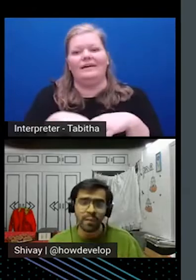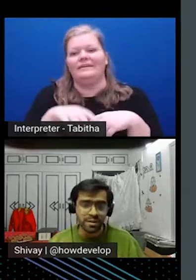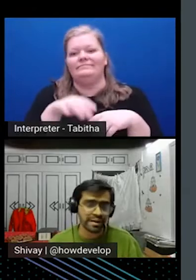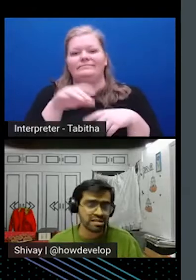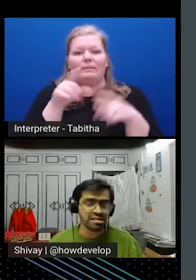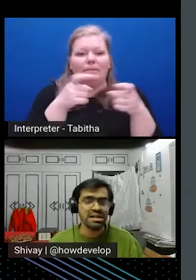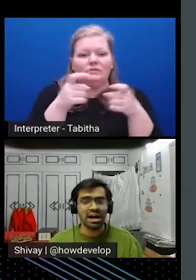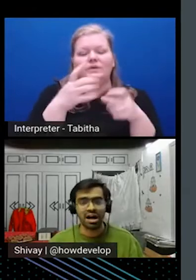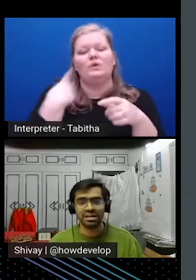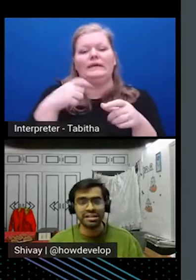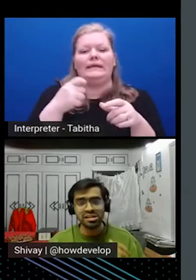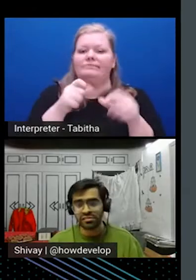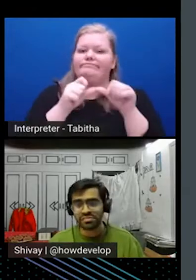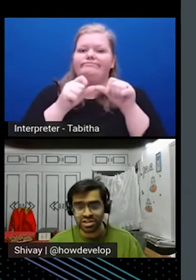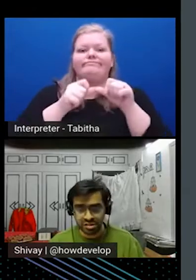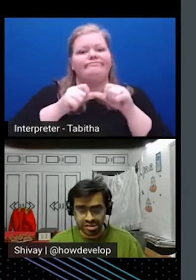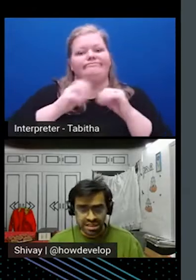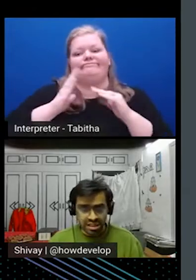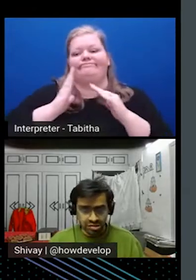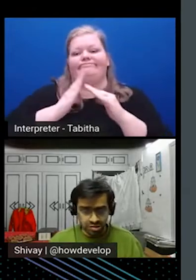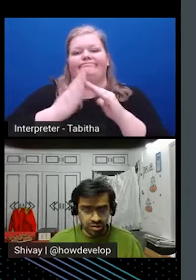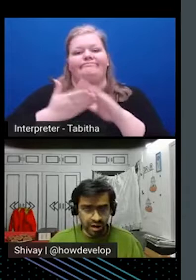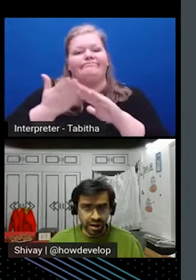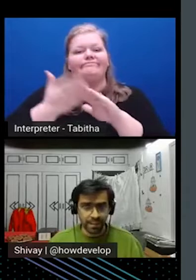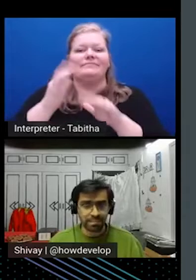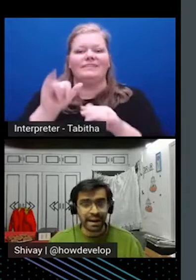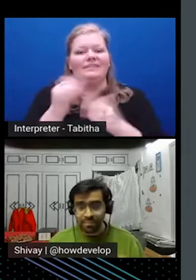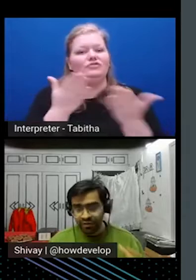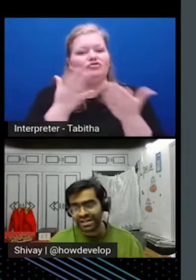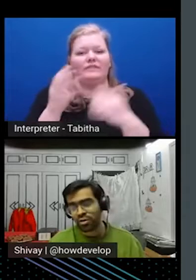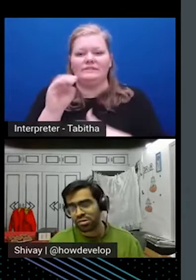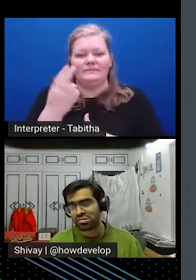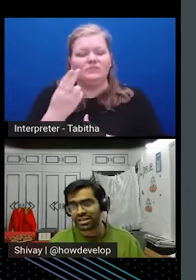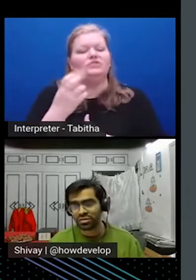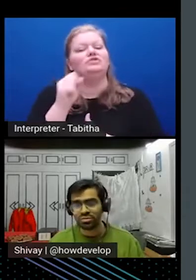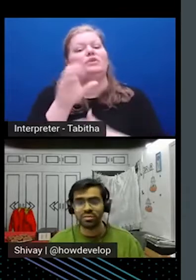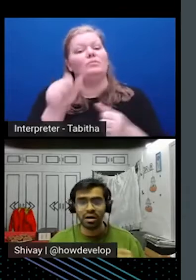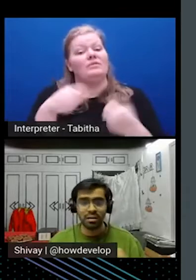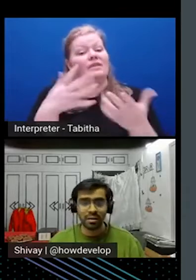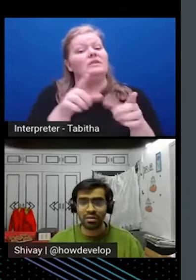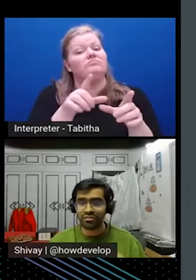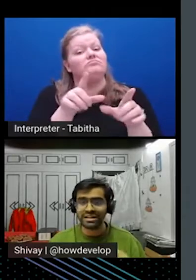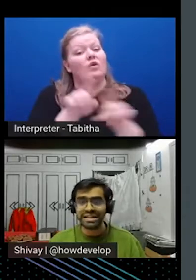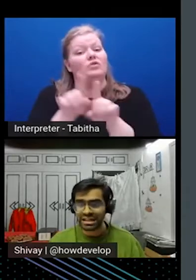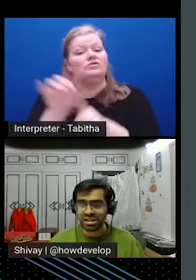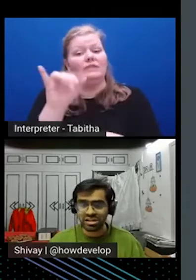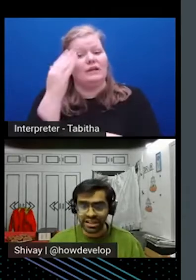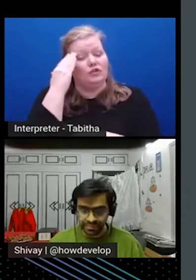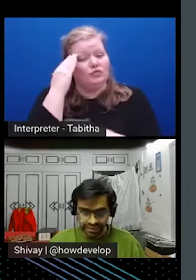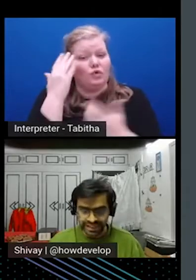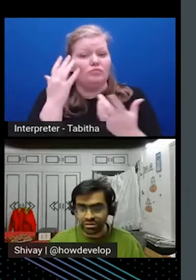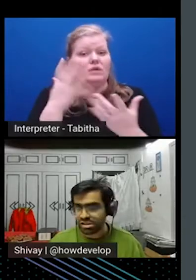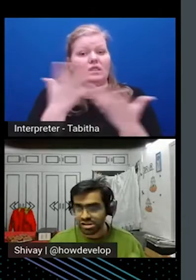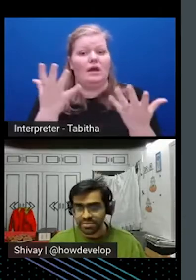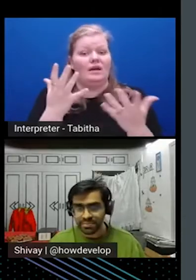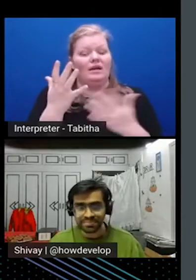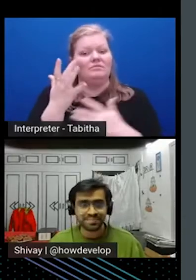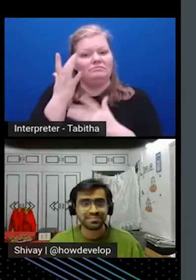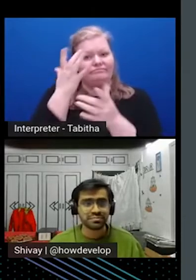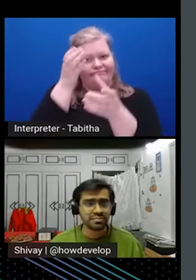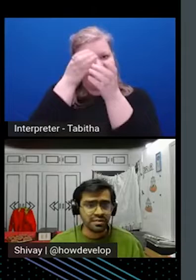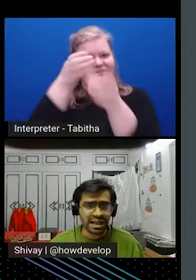continuously optimize these service meshes. So by providing also a lot of intelligence inbuilt into the